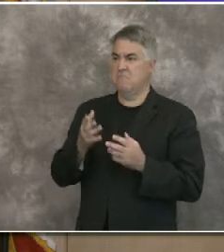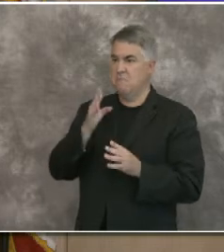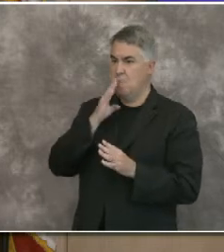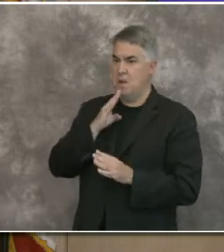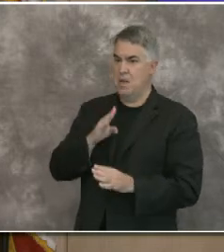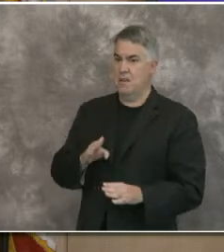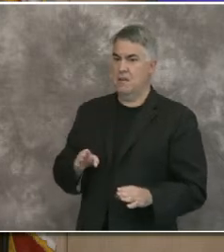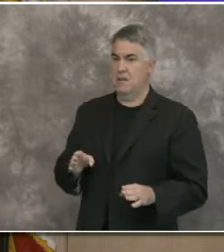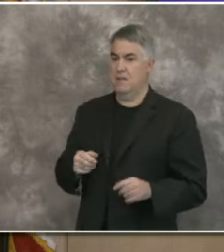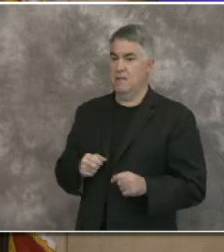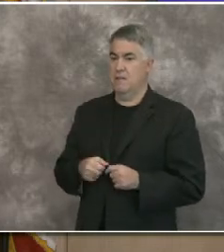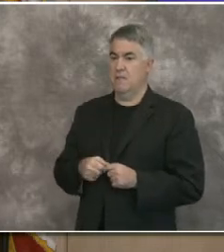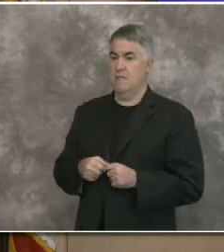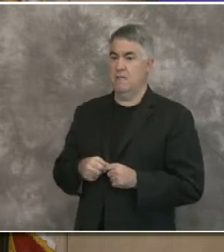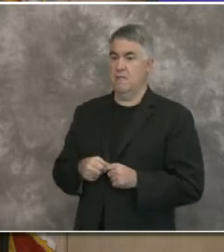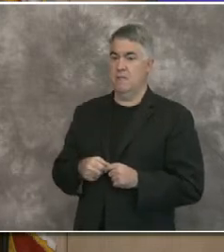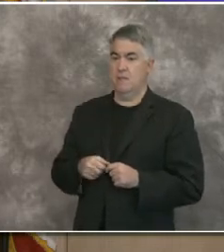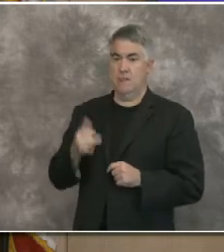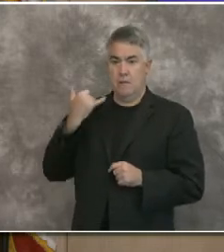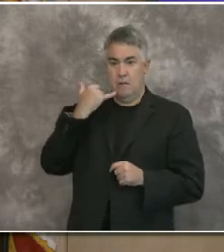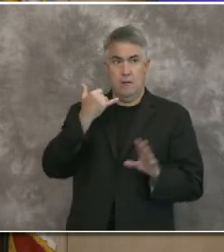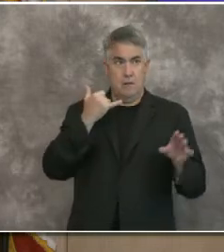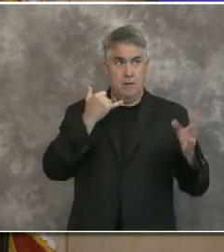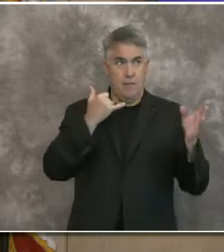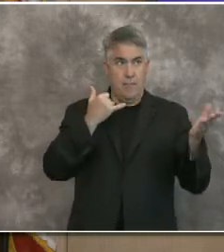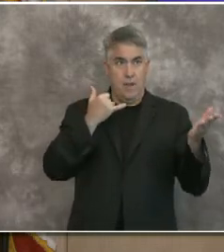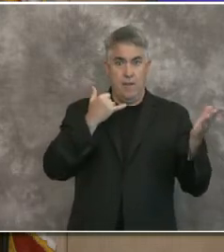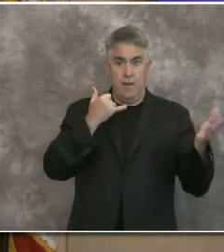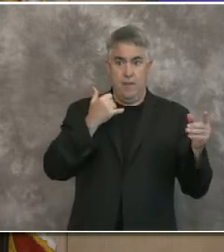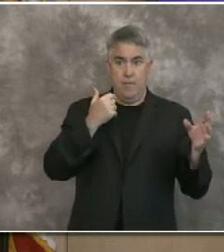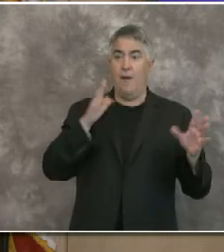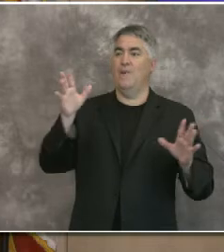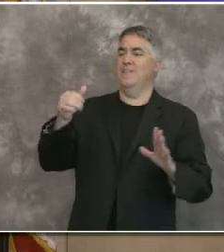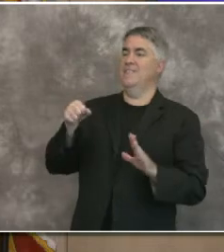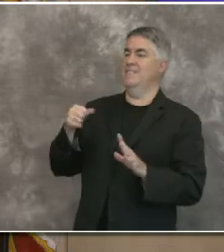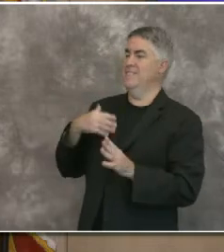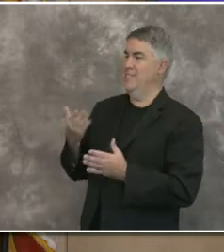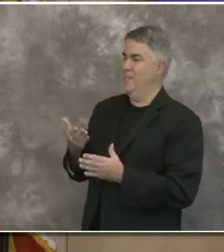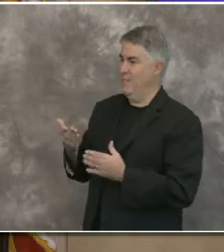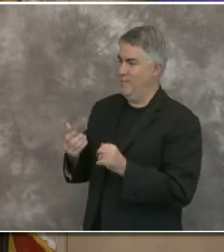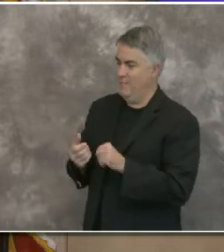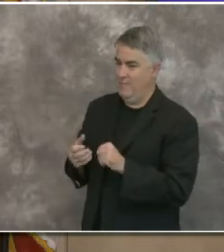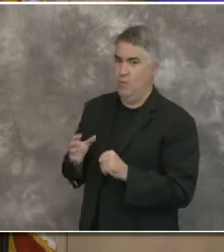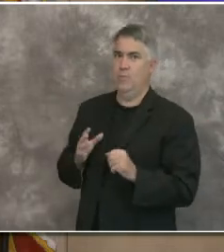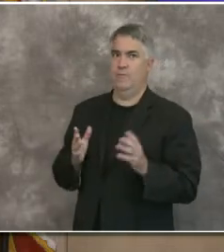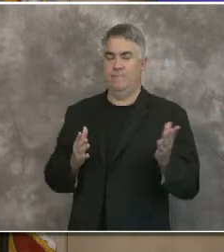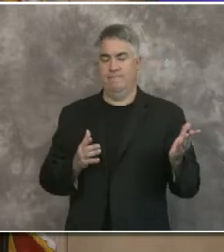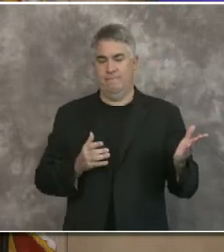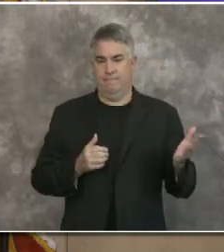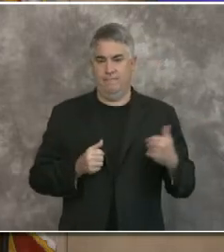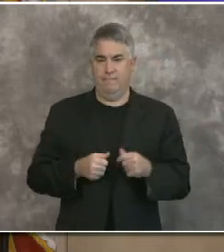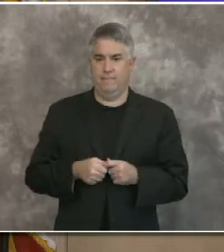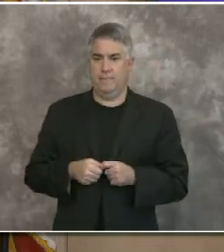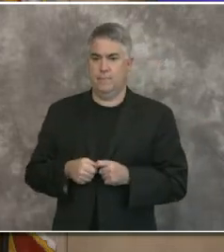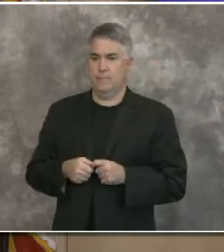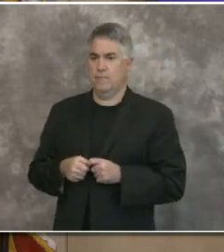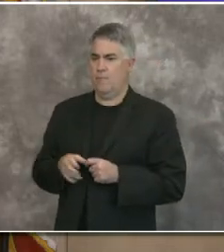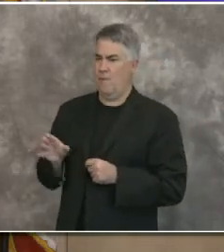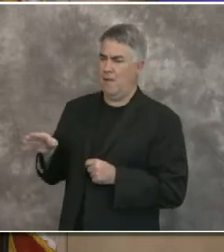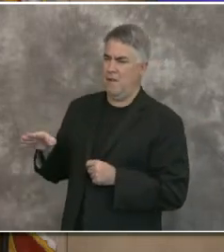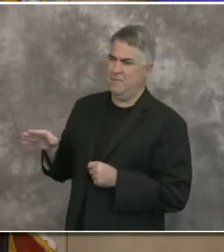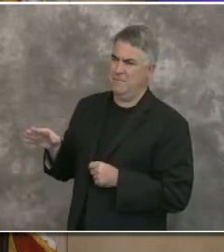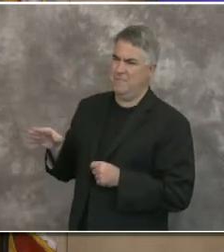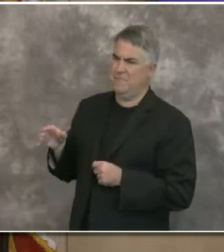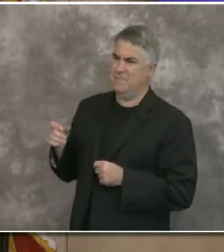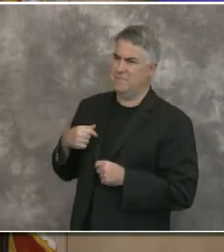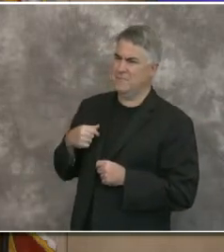Shalina, are you there? Hi, sorry, unmute me. Hi, yeah. So earlier this